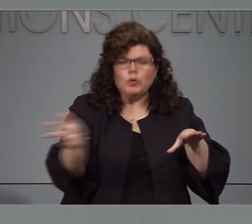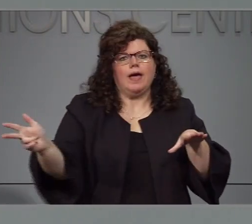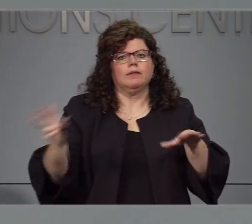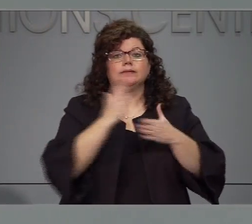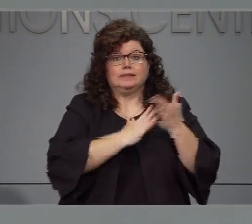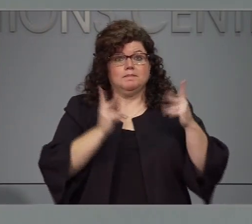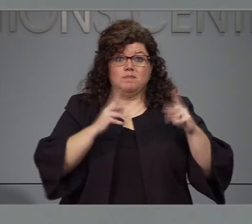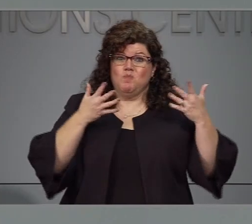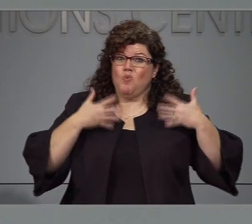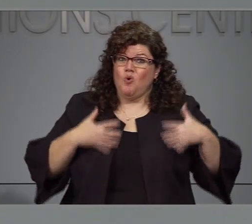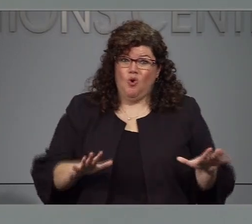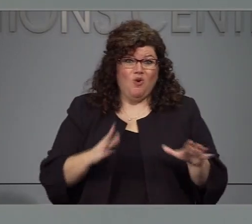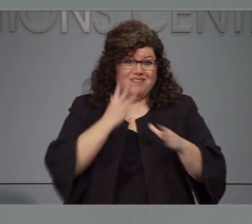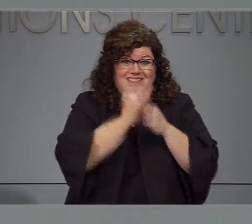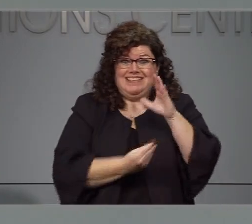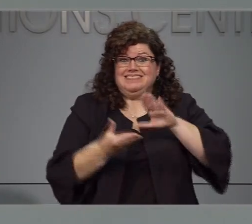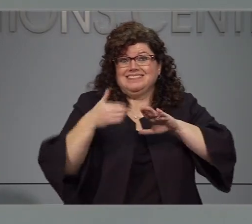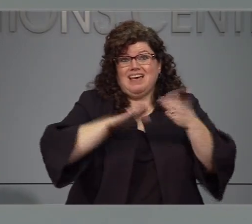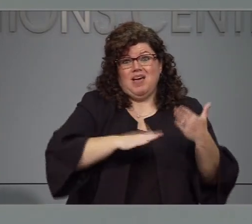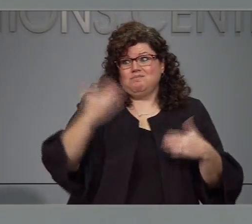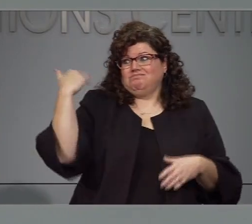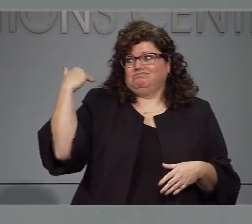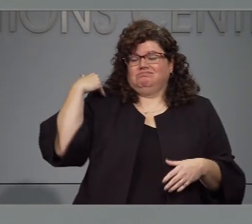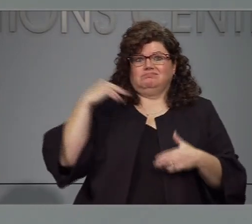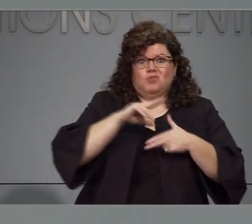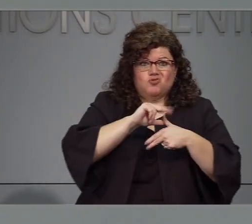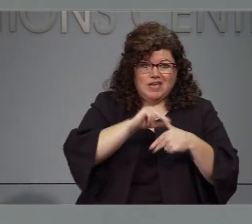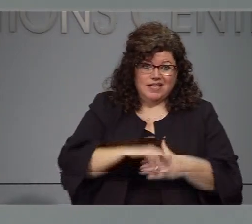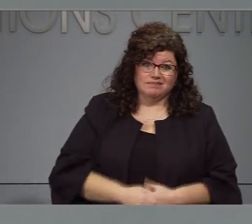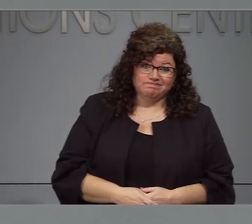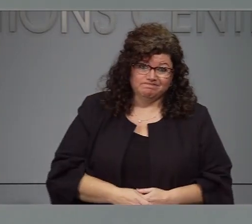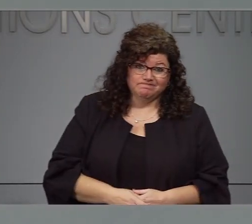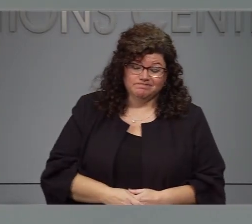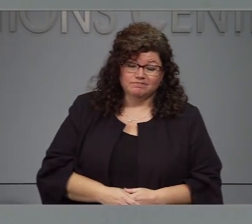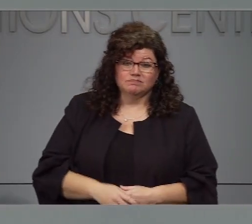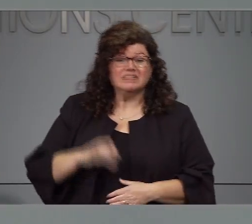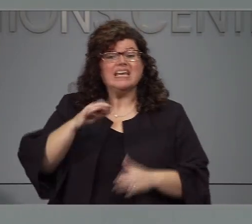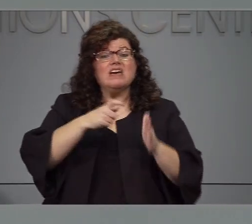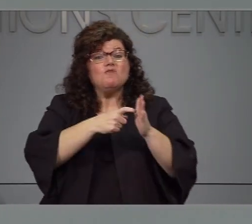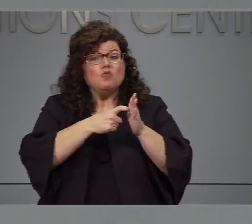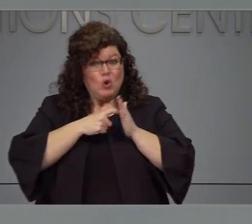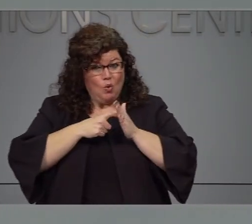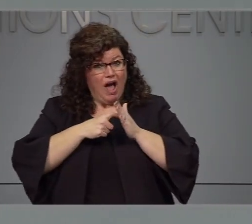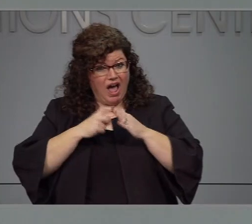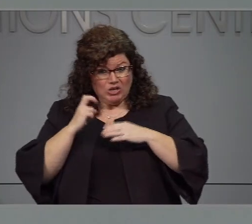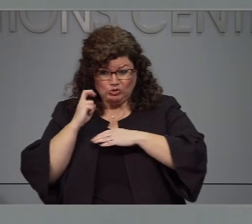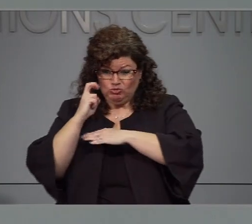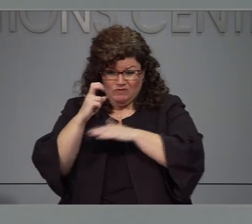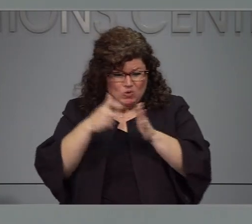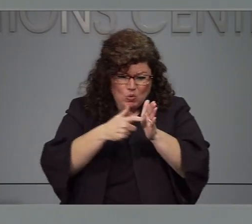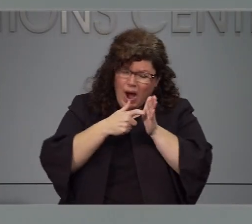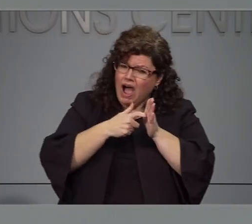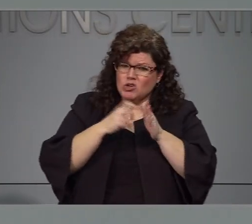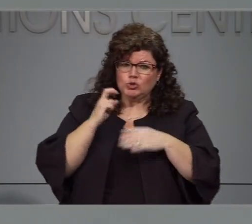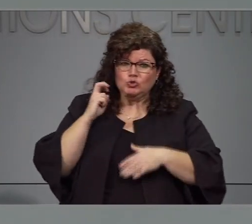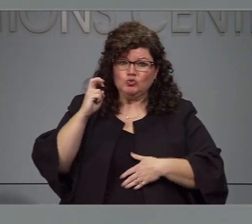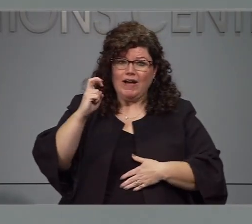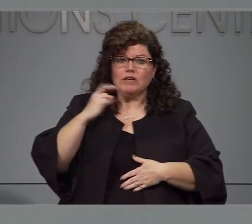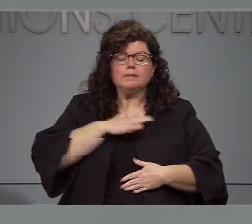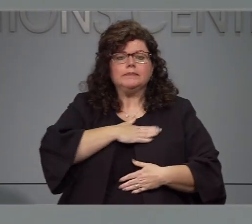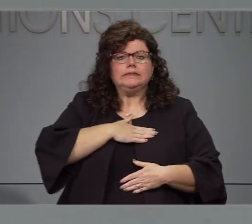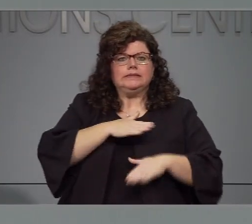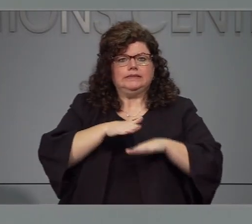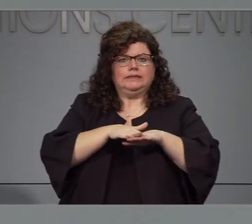deaths during previous storm events. For those who must travel overnight and into the morning hours, please reduce your